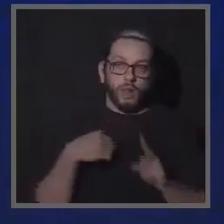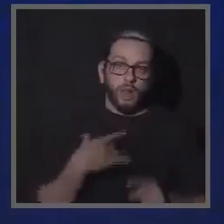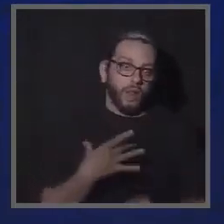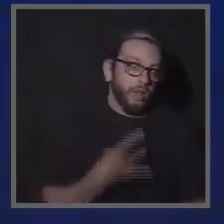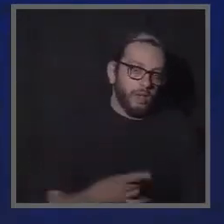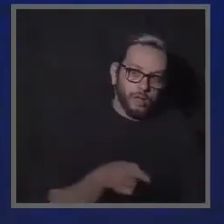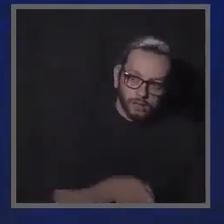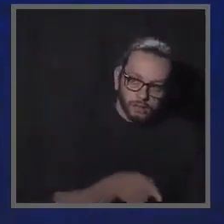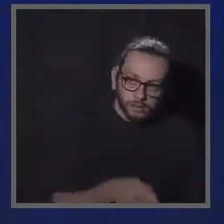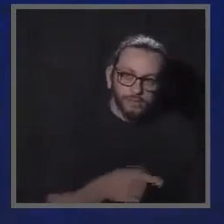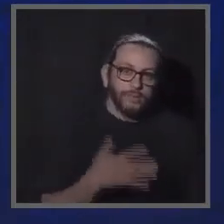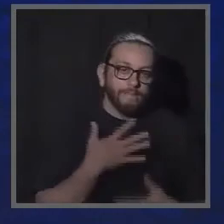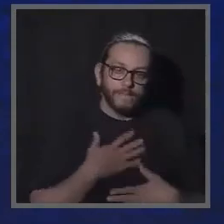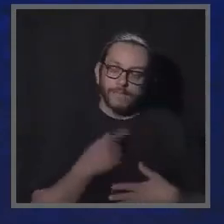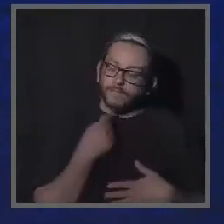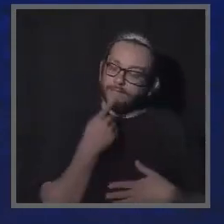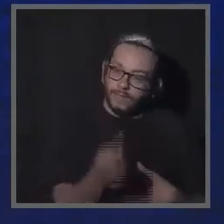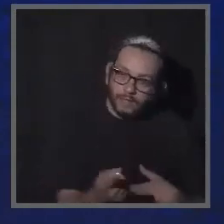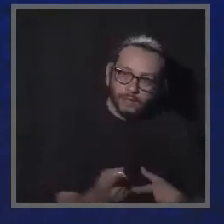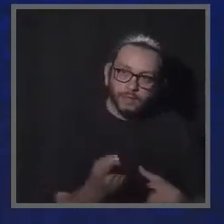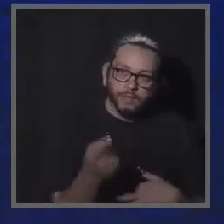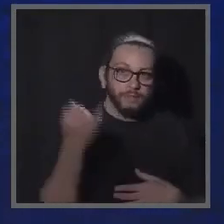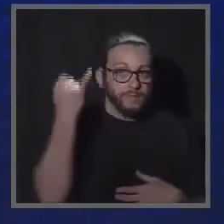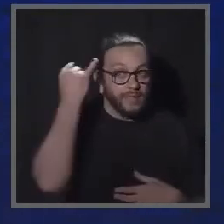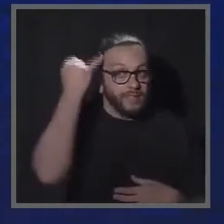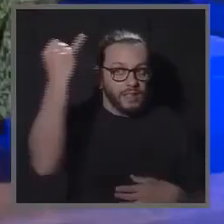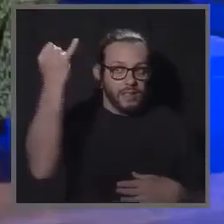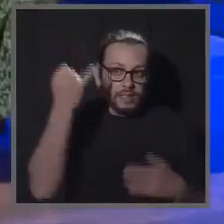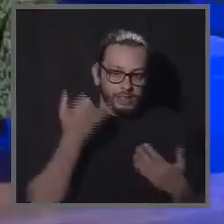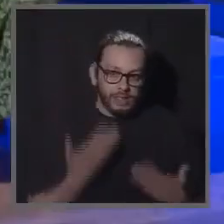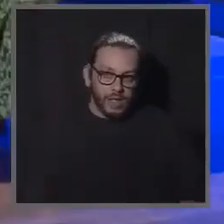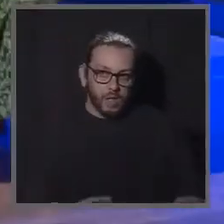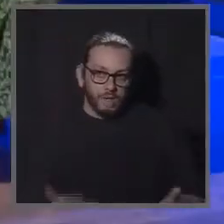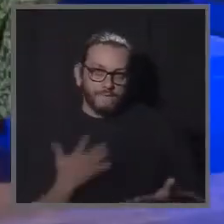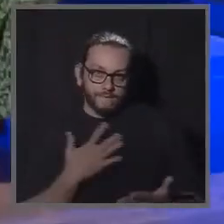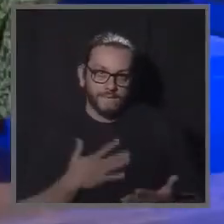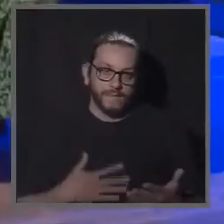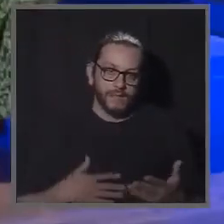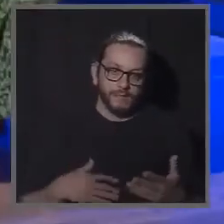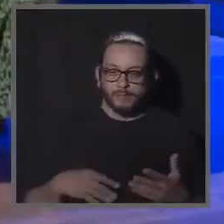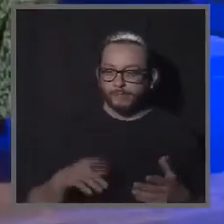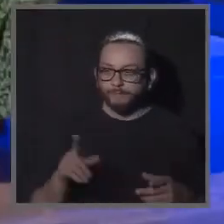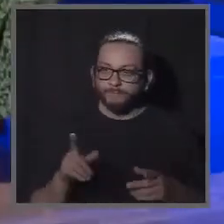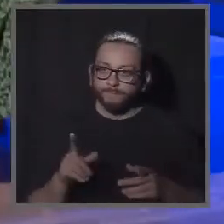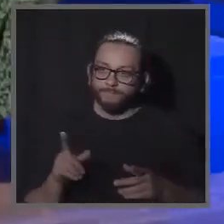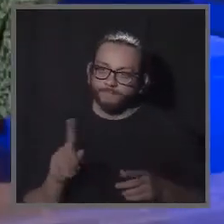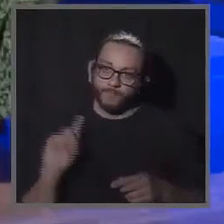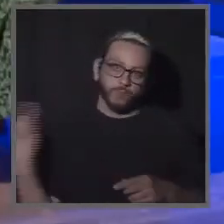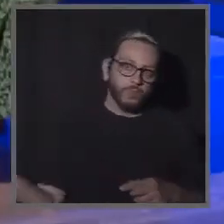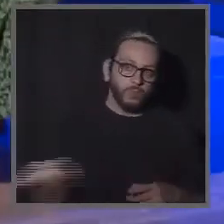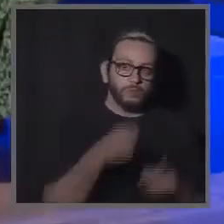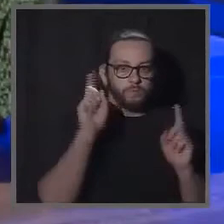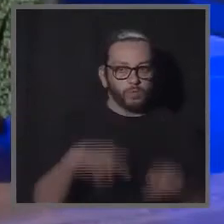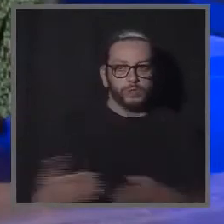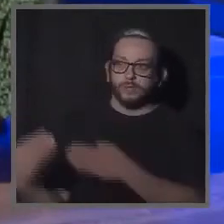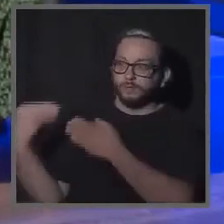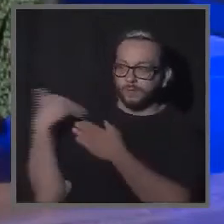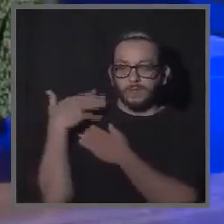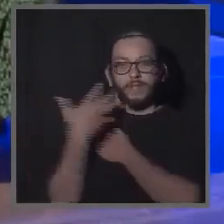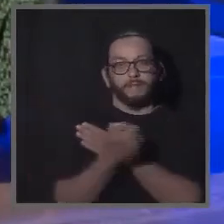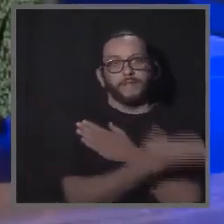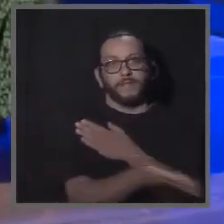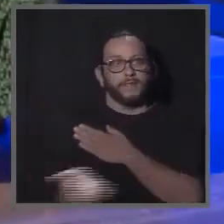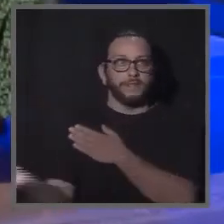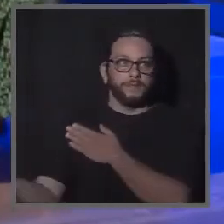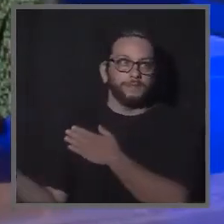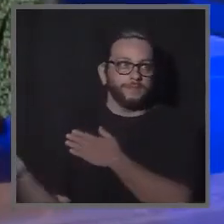you as an idea that is an idea that is still ongoing, it's still in progress,